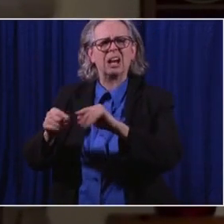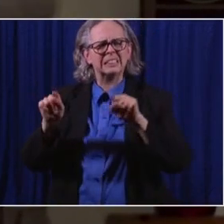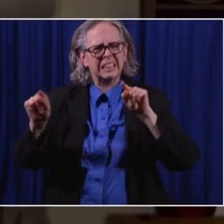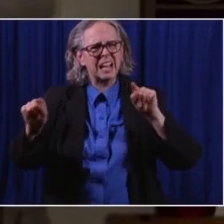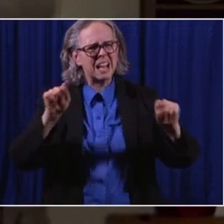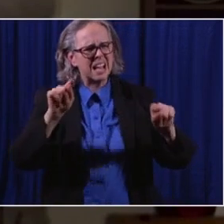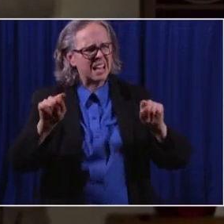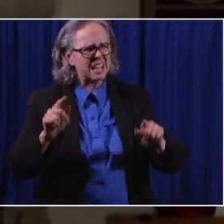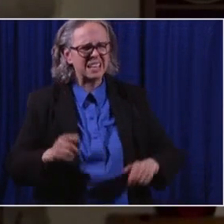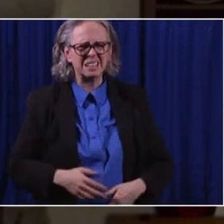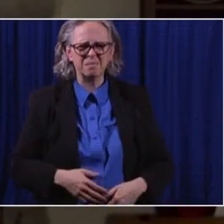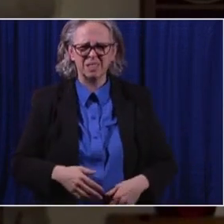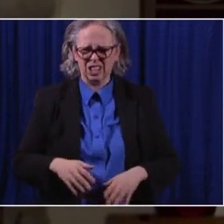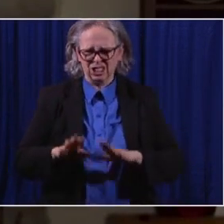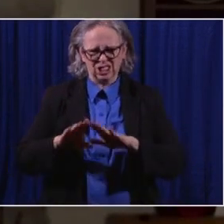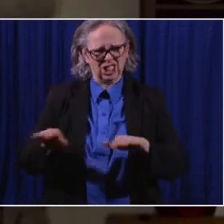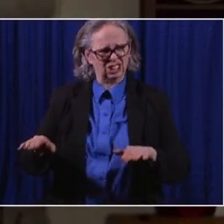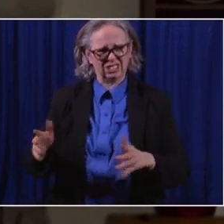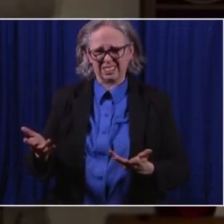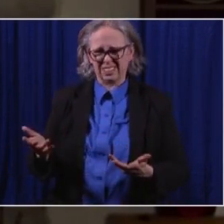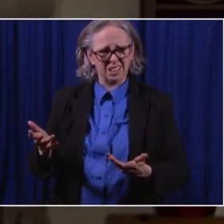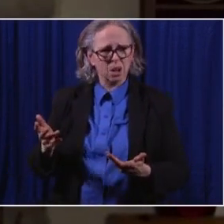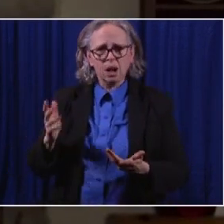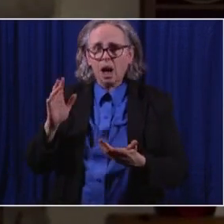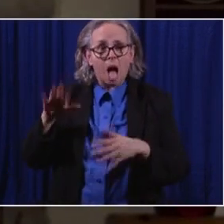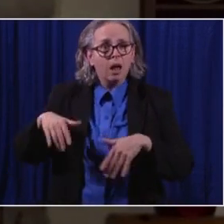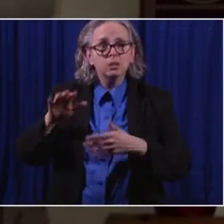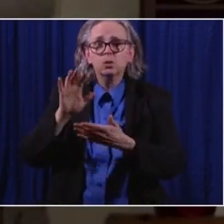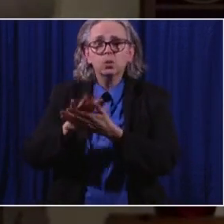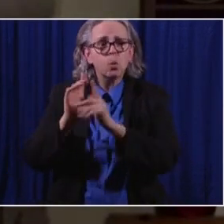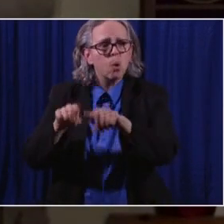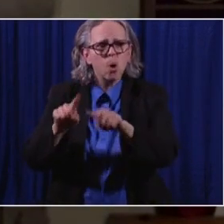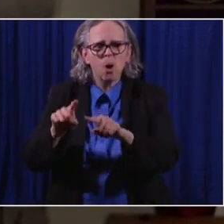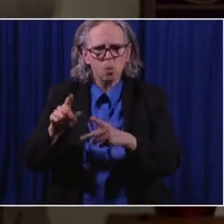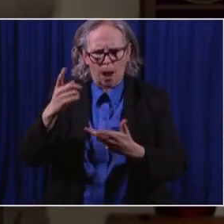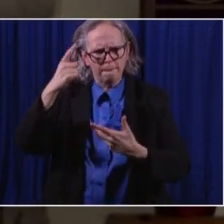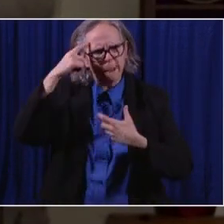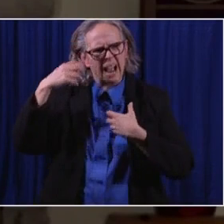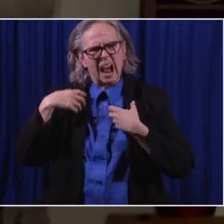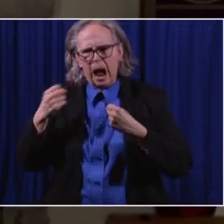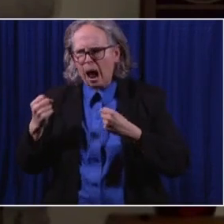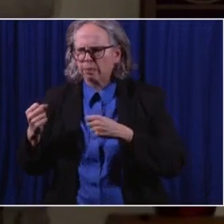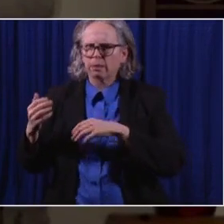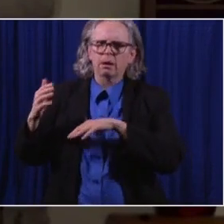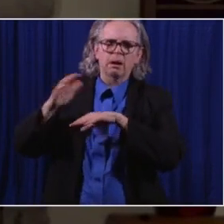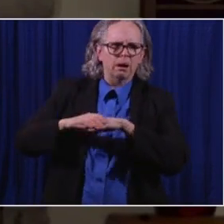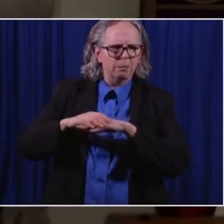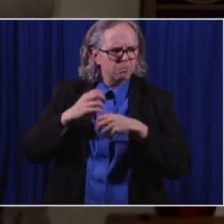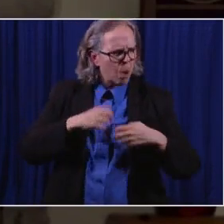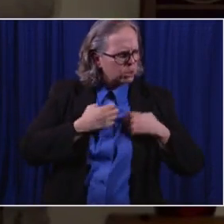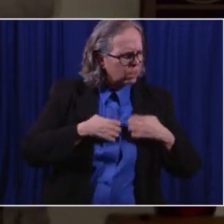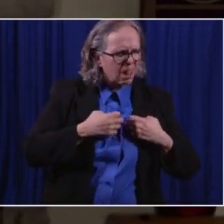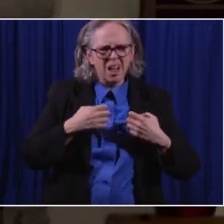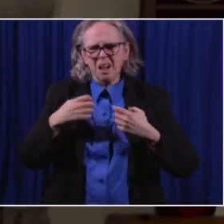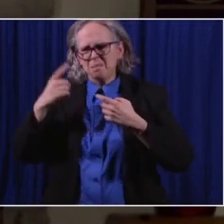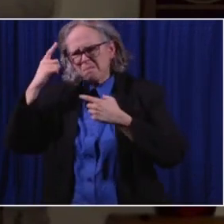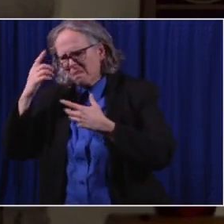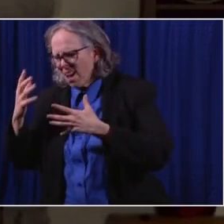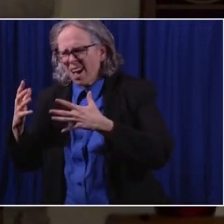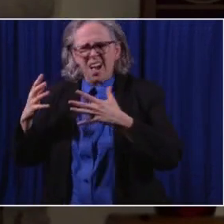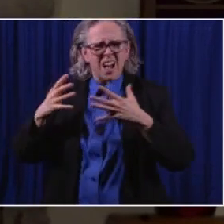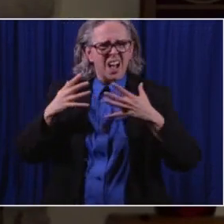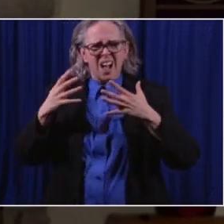out of class, have more mental health problems. They have more emotional problems. They have concerns, the parents